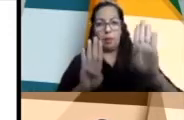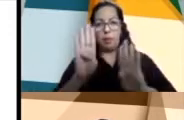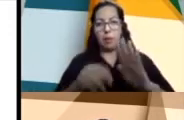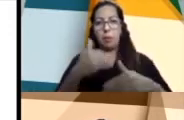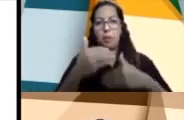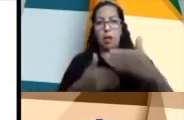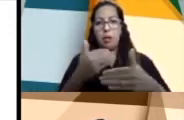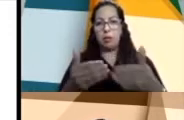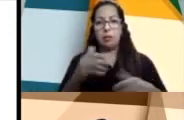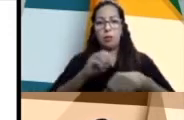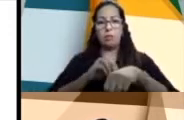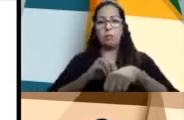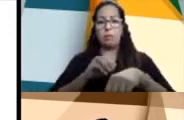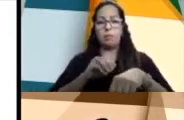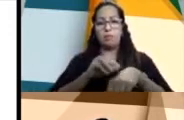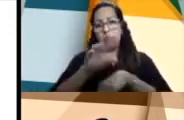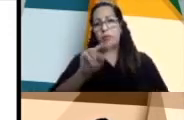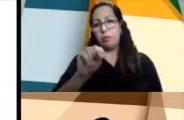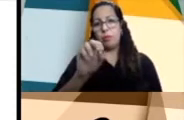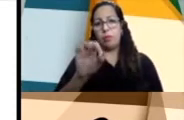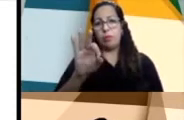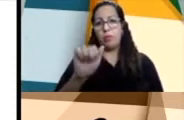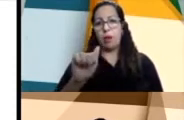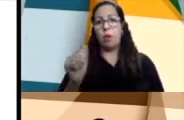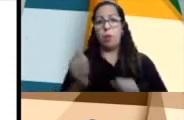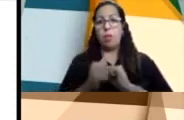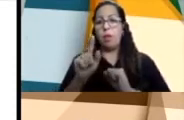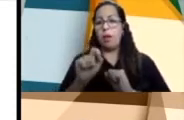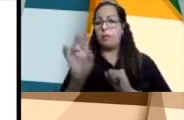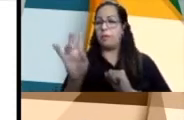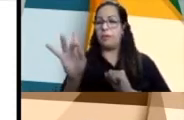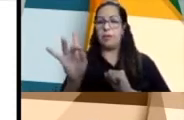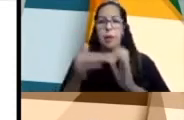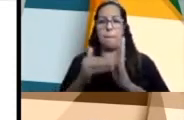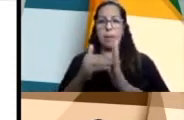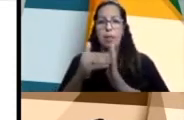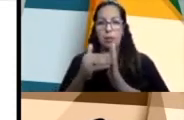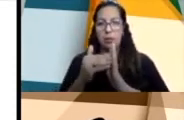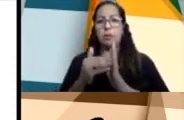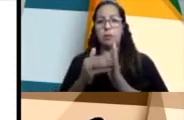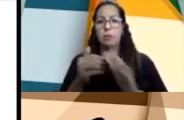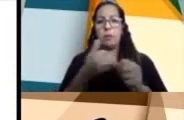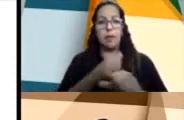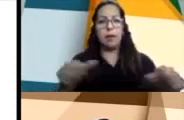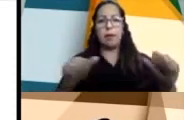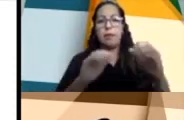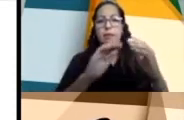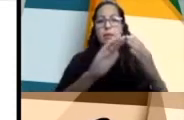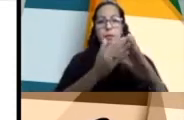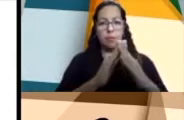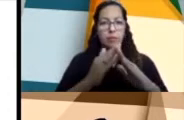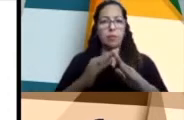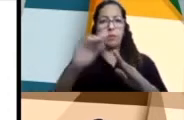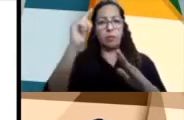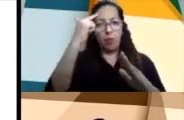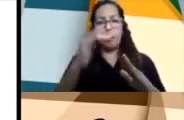publication of a NOFA of 178 million for eligible entities, including municipal governments and